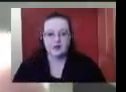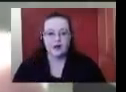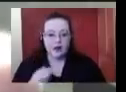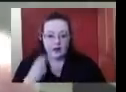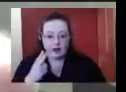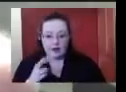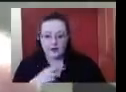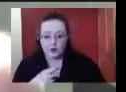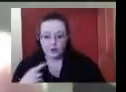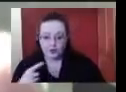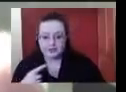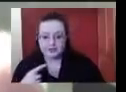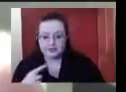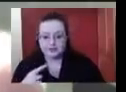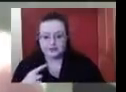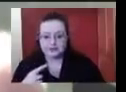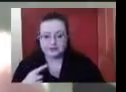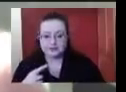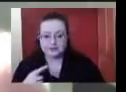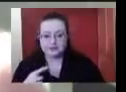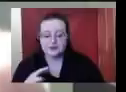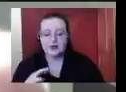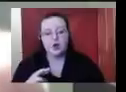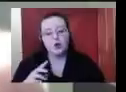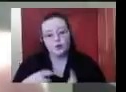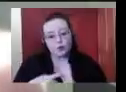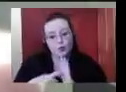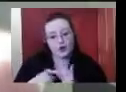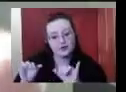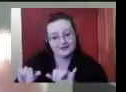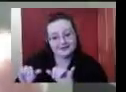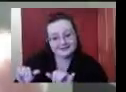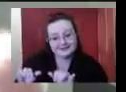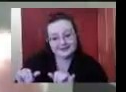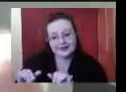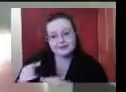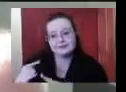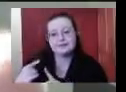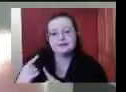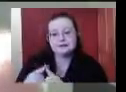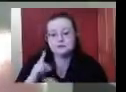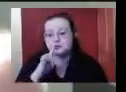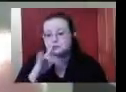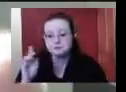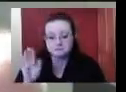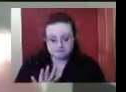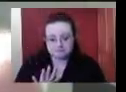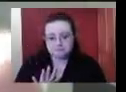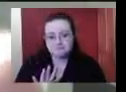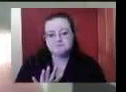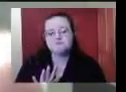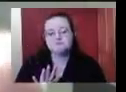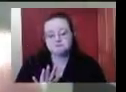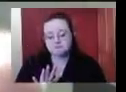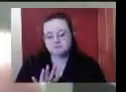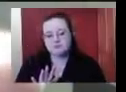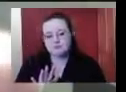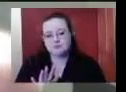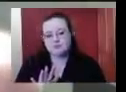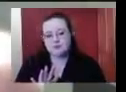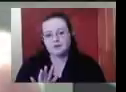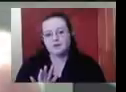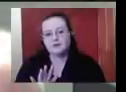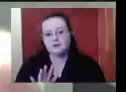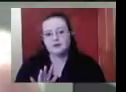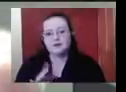vaccination status can be verified. So that can sometimes take a day to sort out. Once